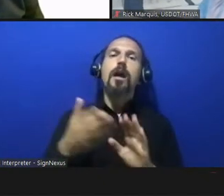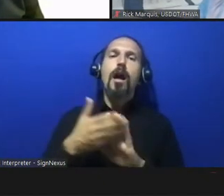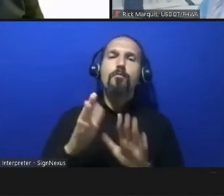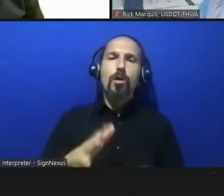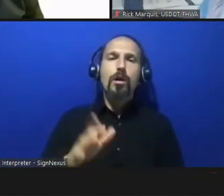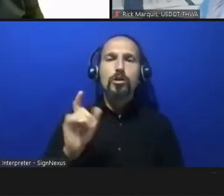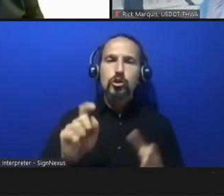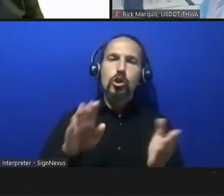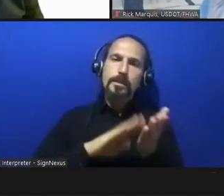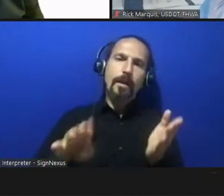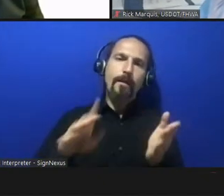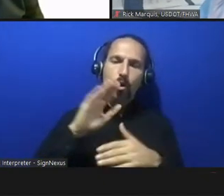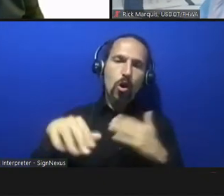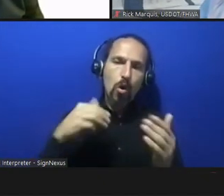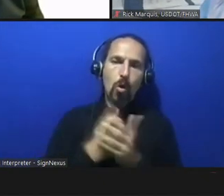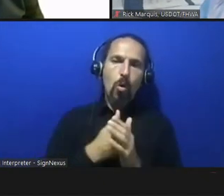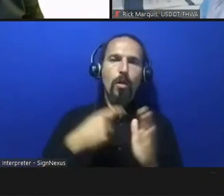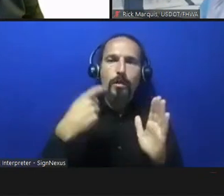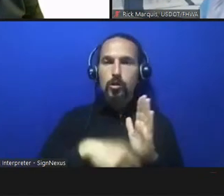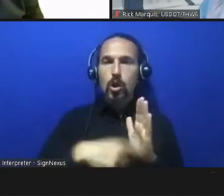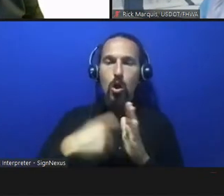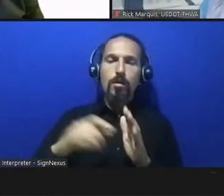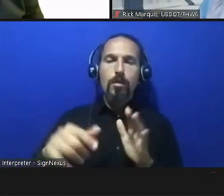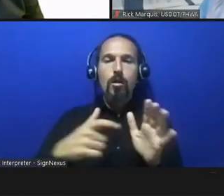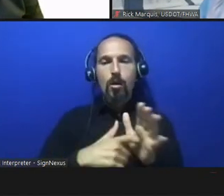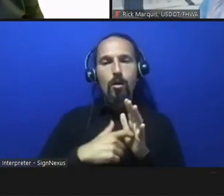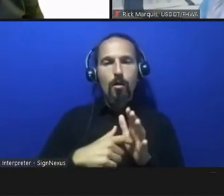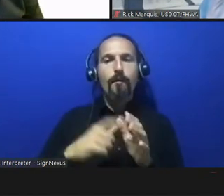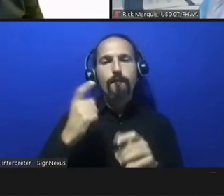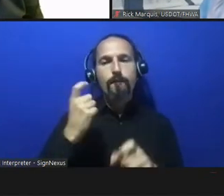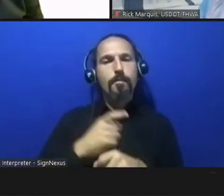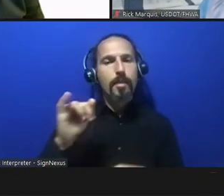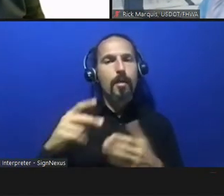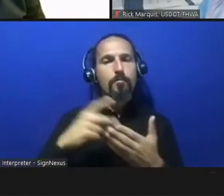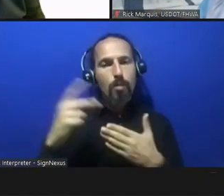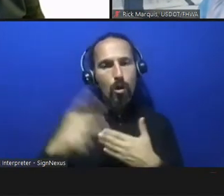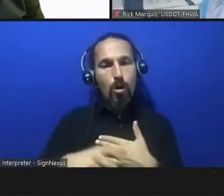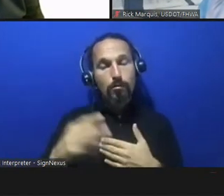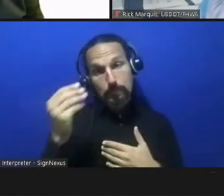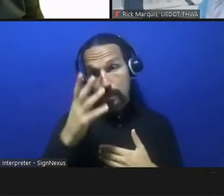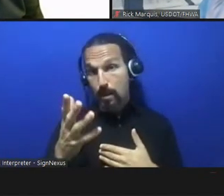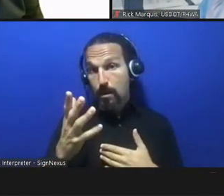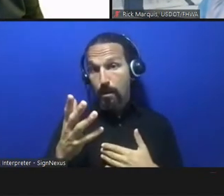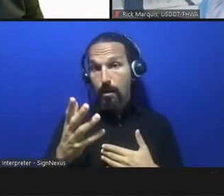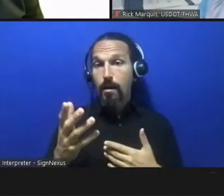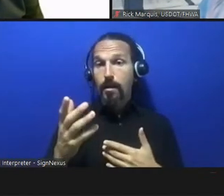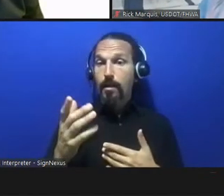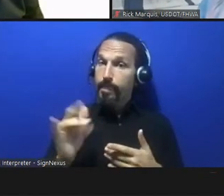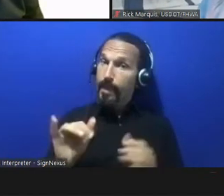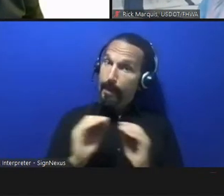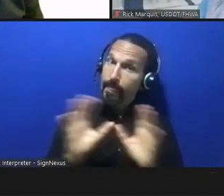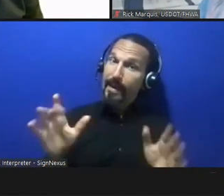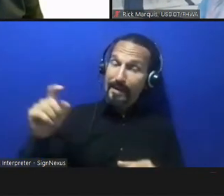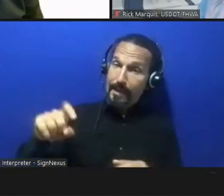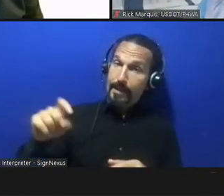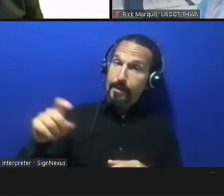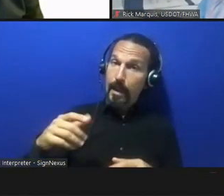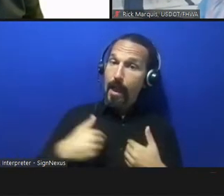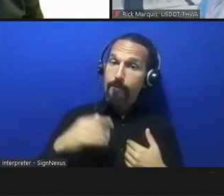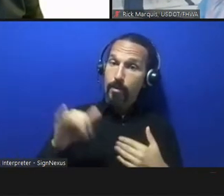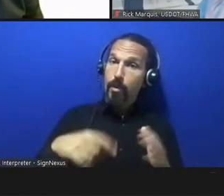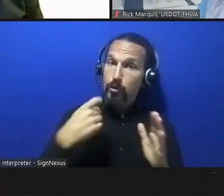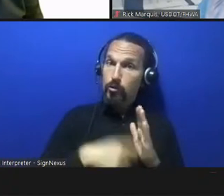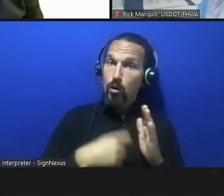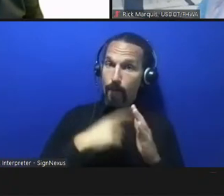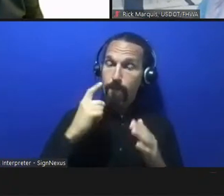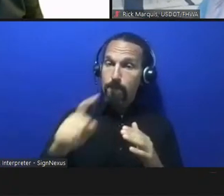exempt from all tolling requirements imposed by the program don't get me wrong there is a clear need to impose tolls on passenger